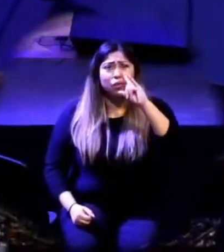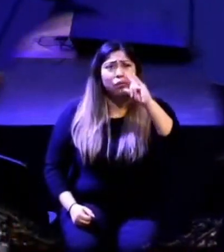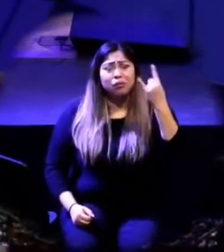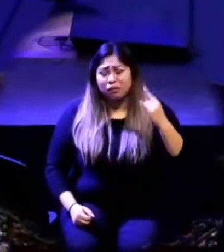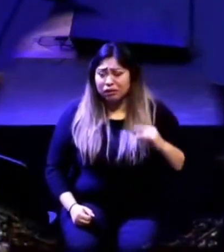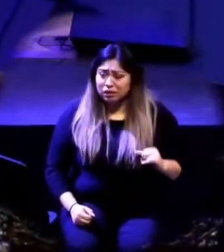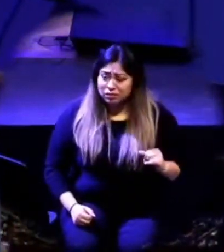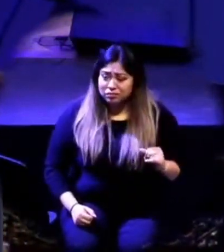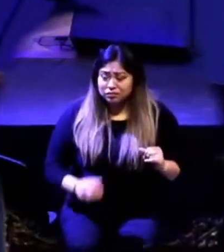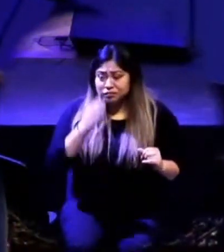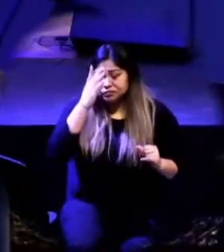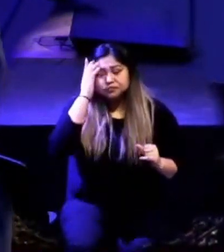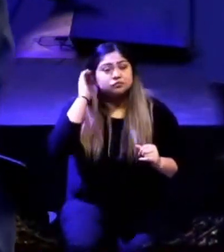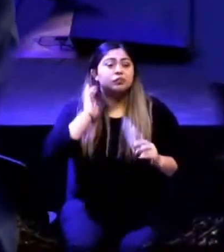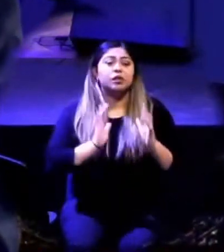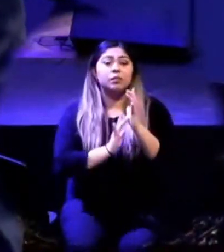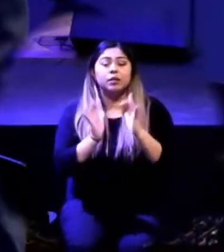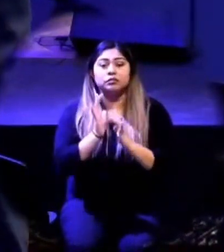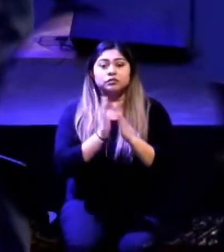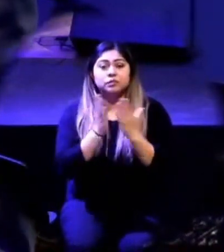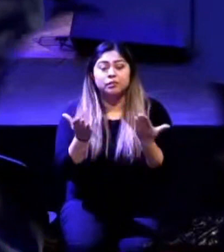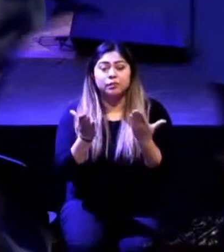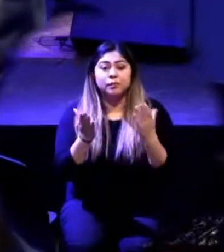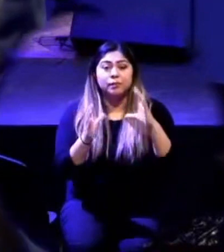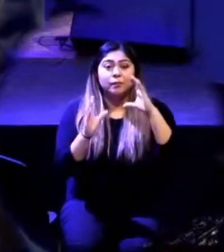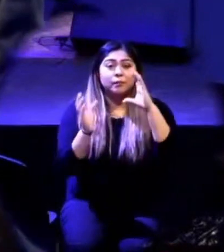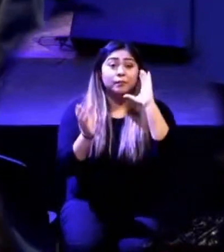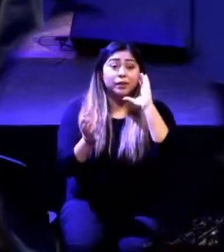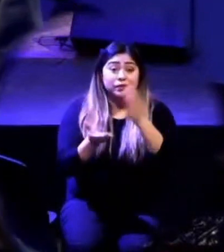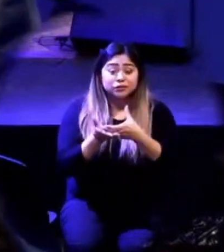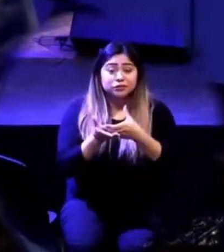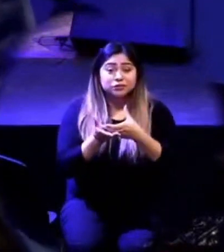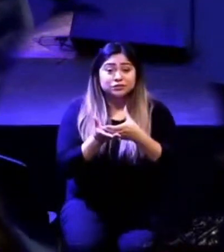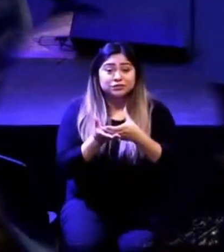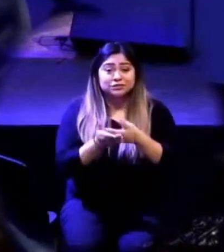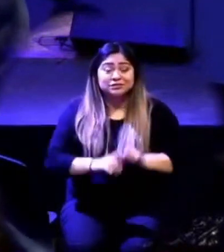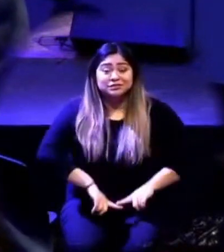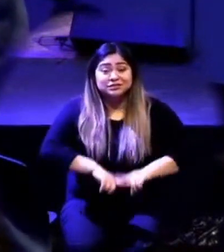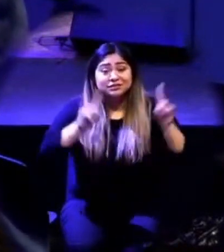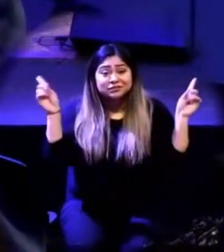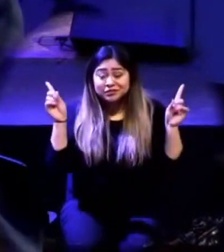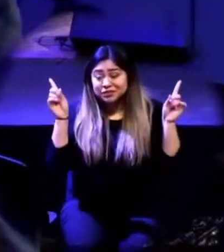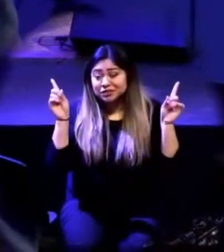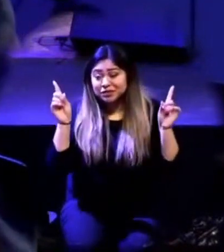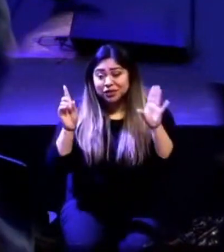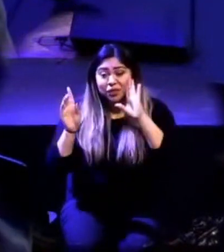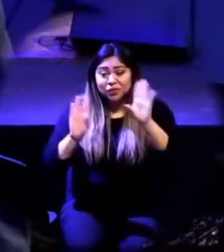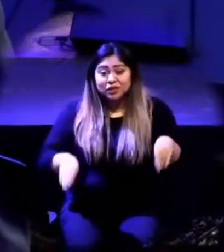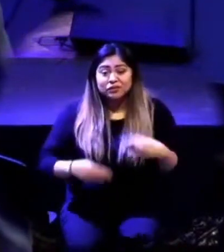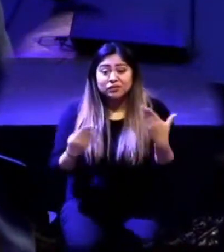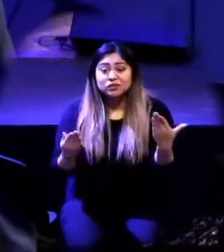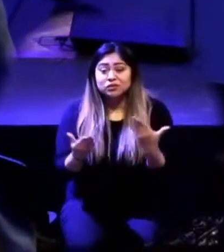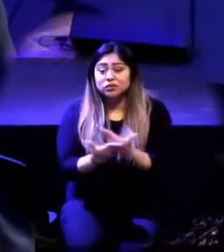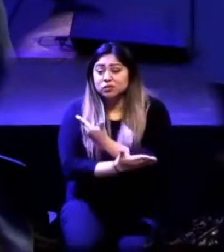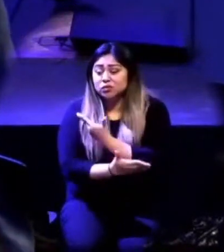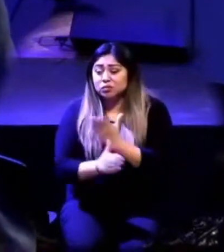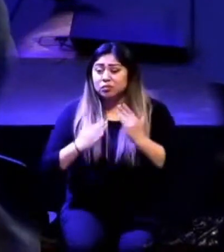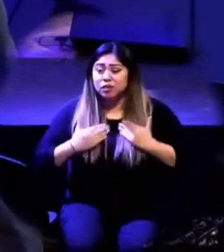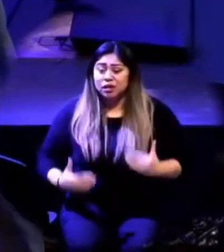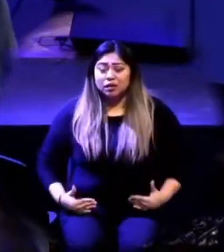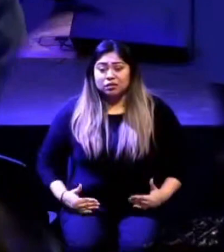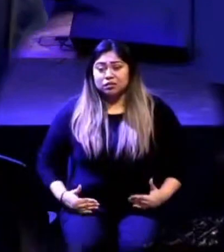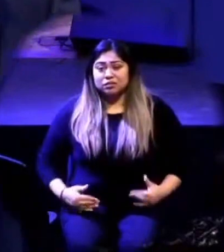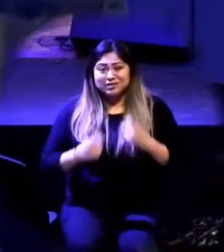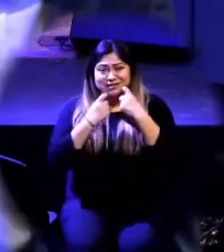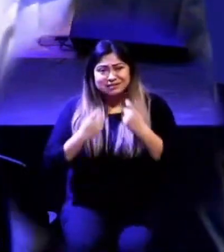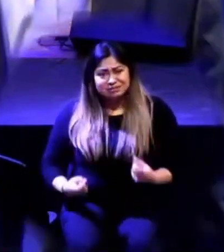Bible's picture of heaven is this. You will be given a new body. And it will be a body that is uncorrupted by